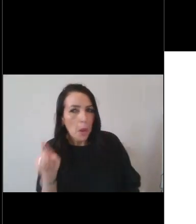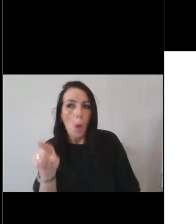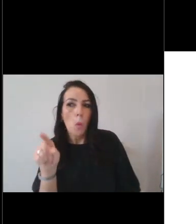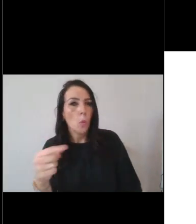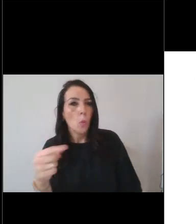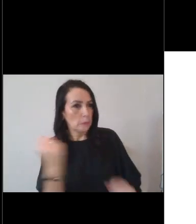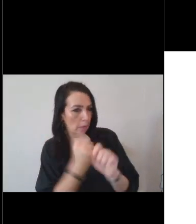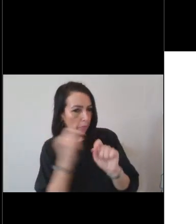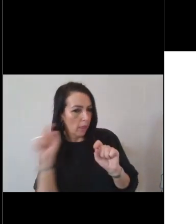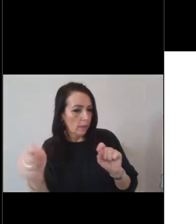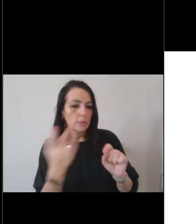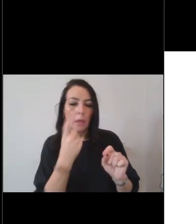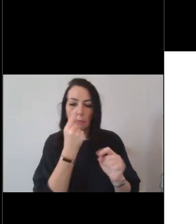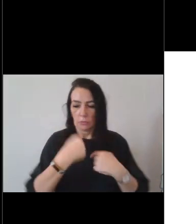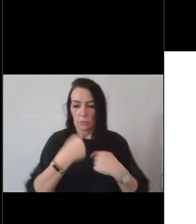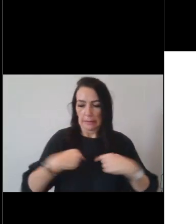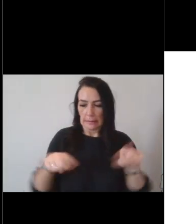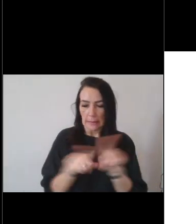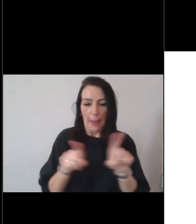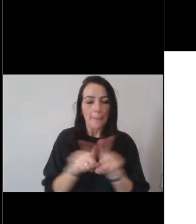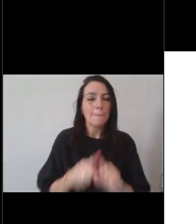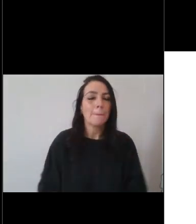those positive changes.